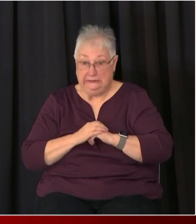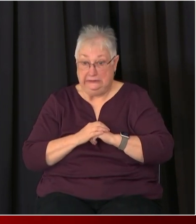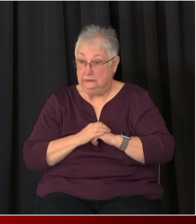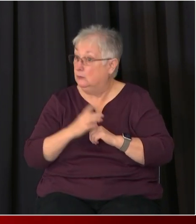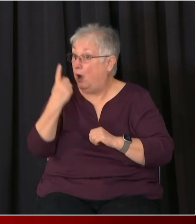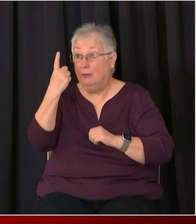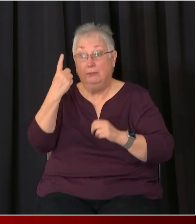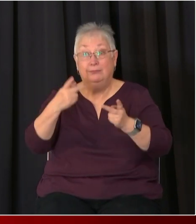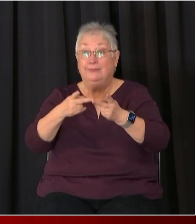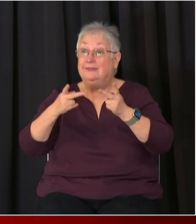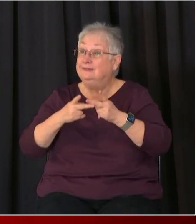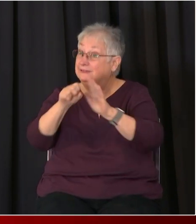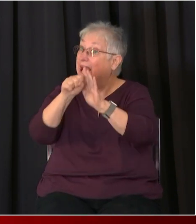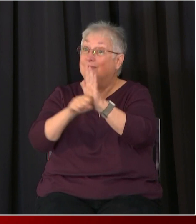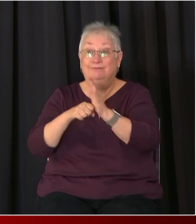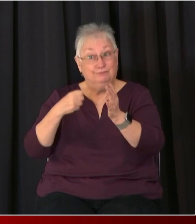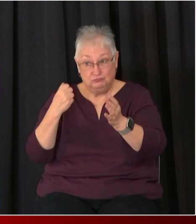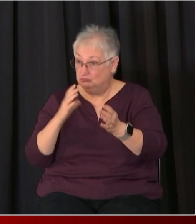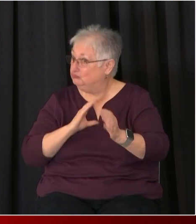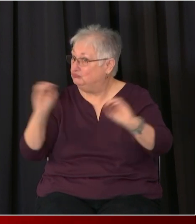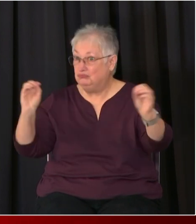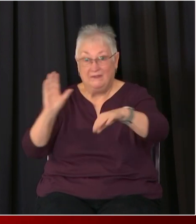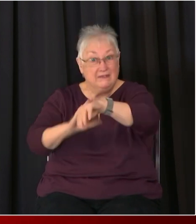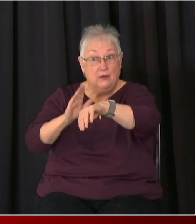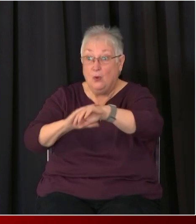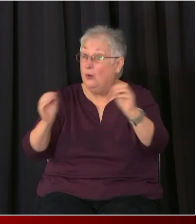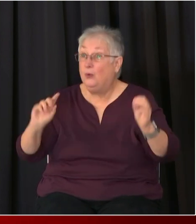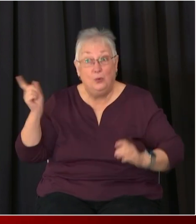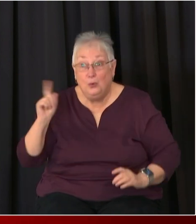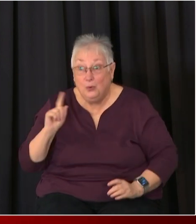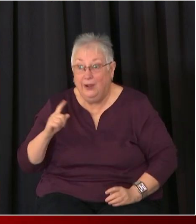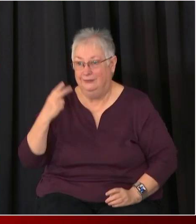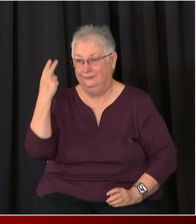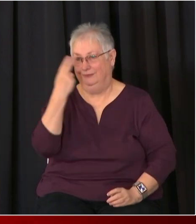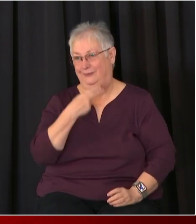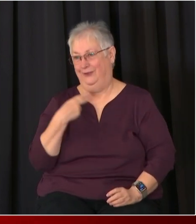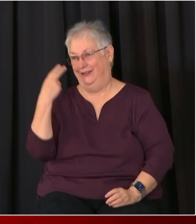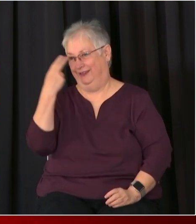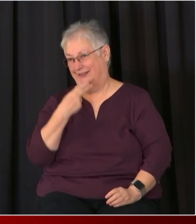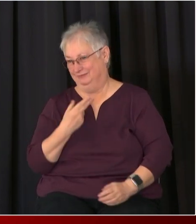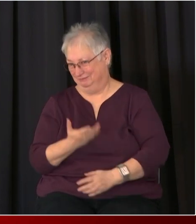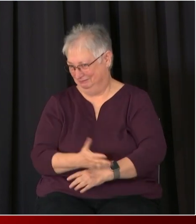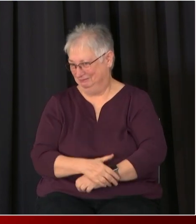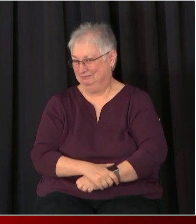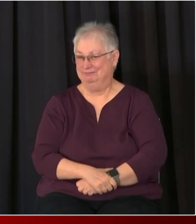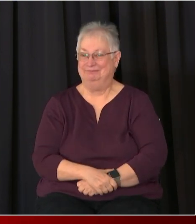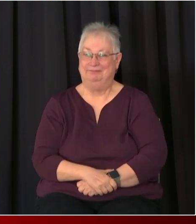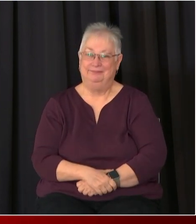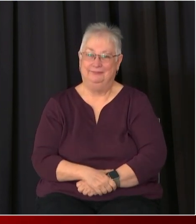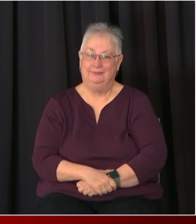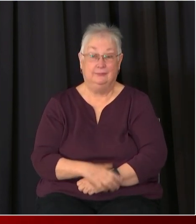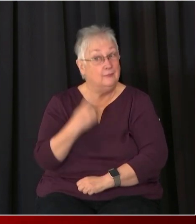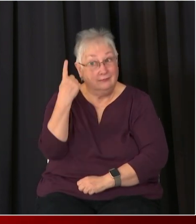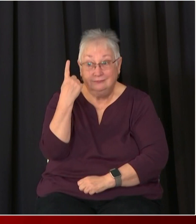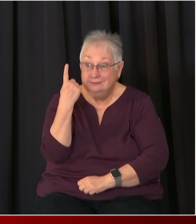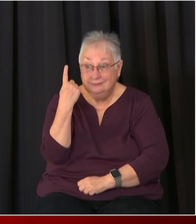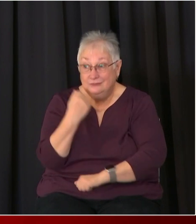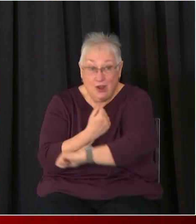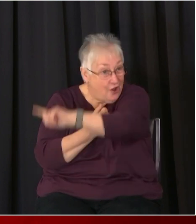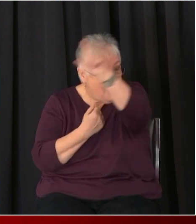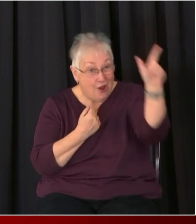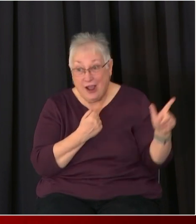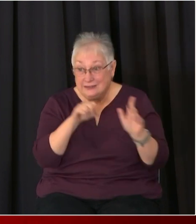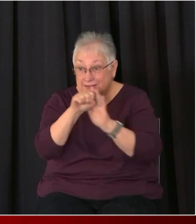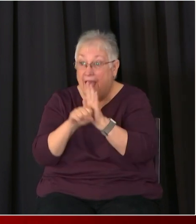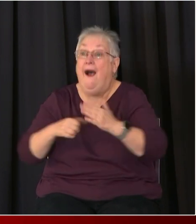not considered high risk for travel, and that is Hawaii. Again, though, remember there are limitations to